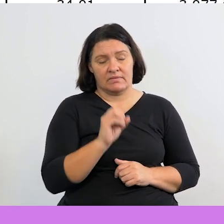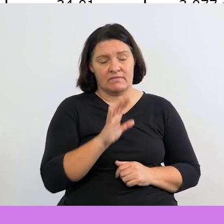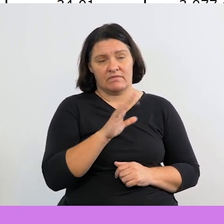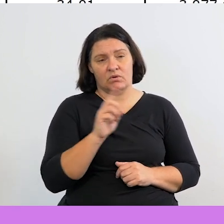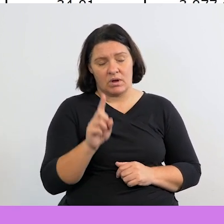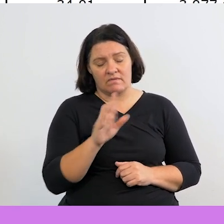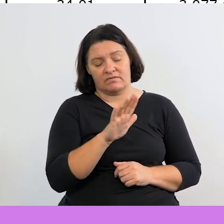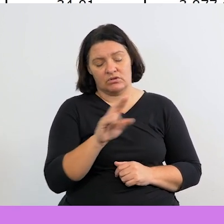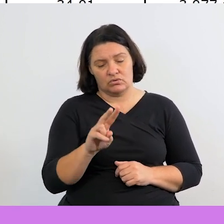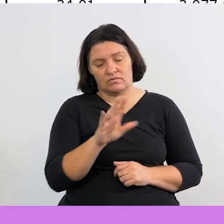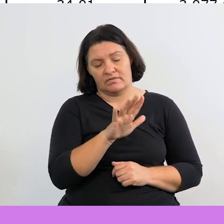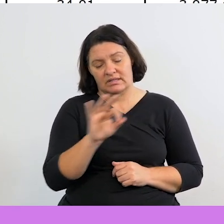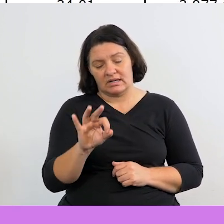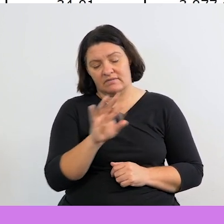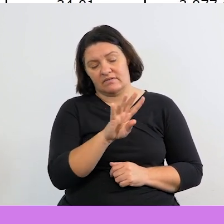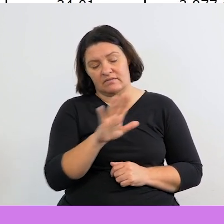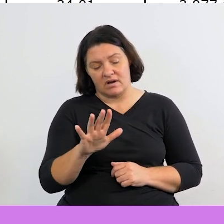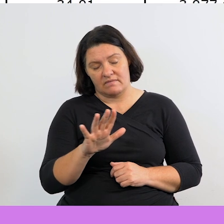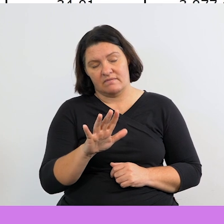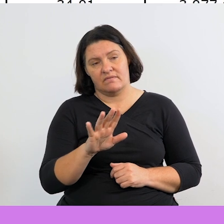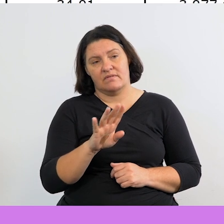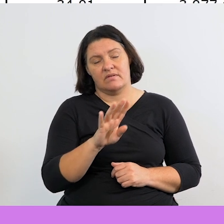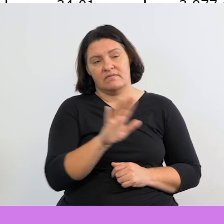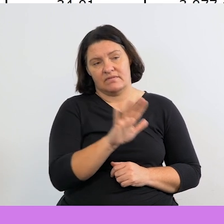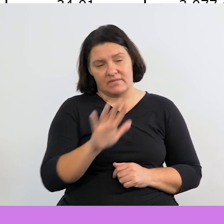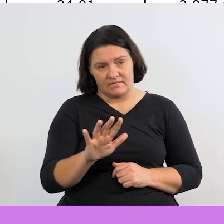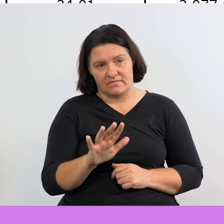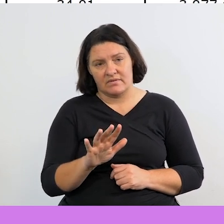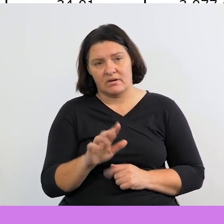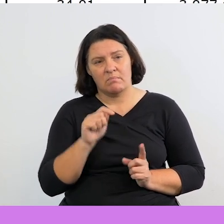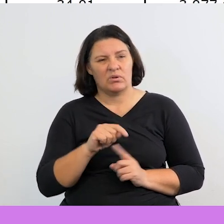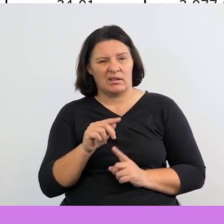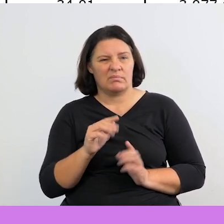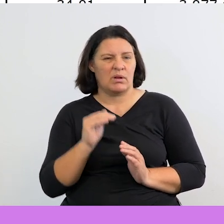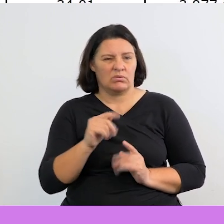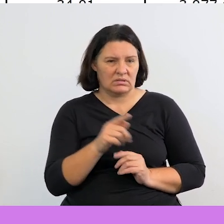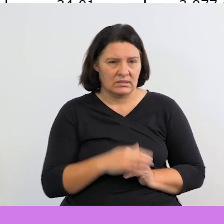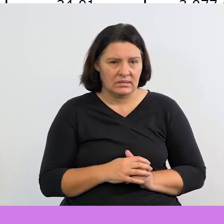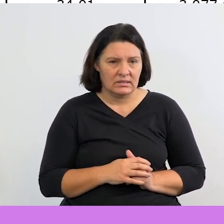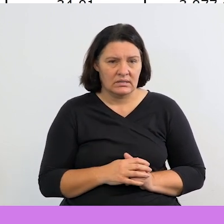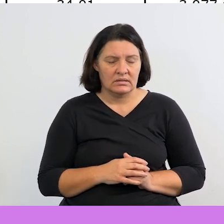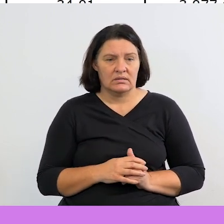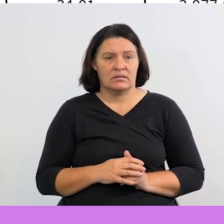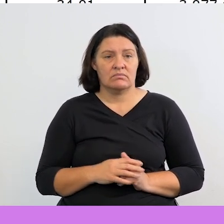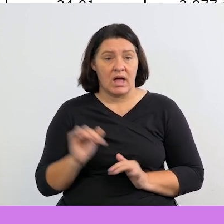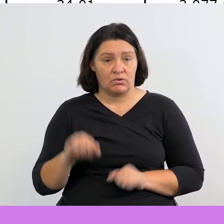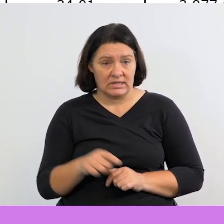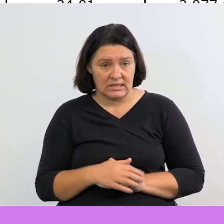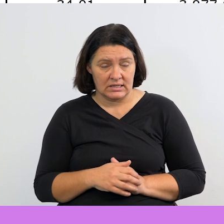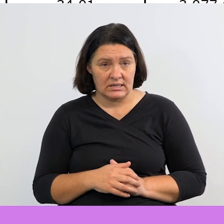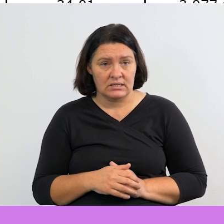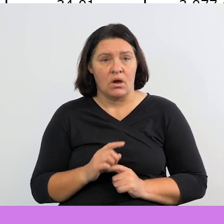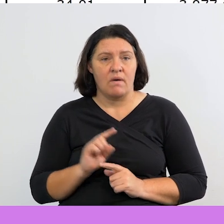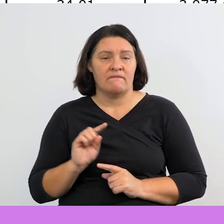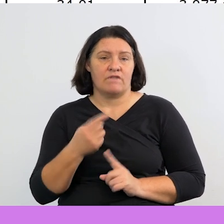50, 51, 52, 53, 54, 55. So 0.88 is just there below 56. We agree.